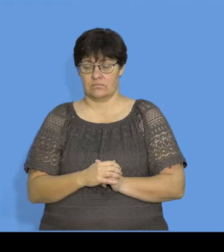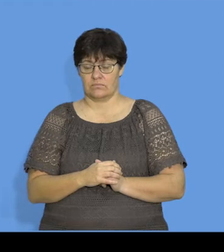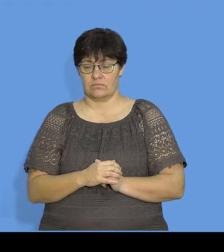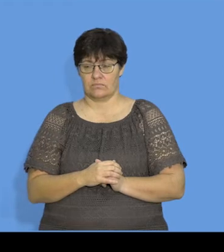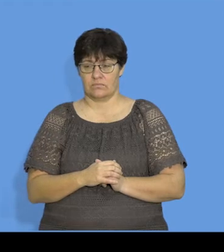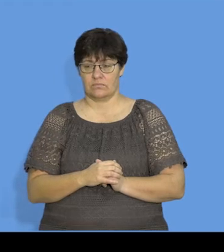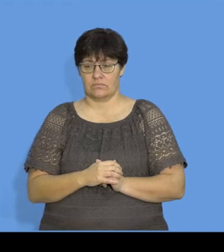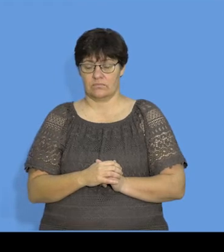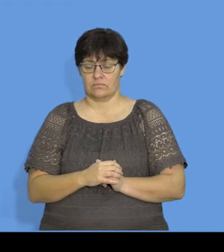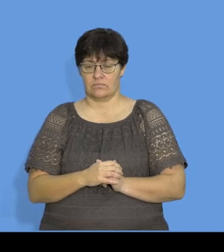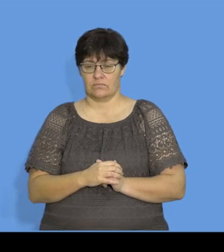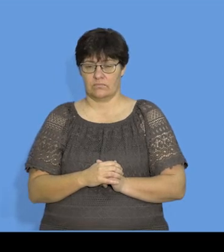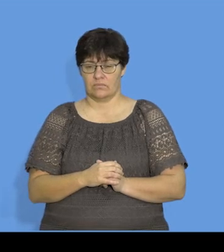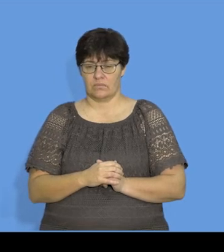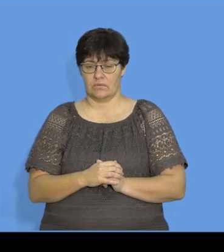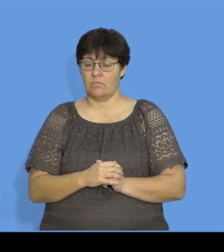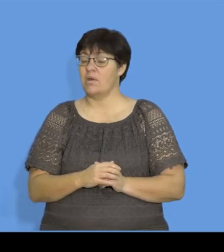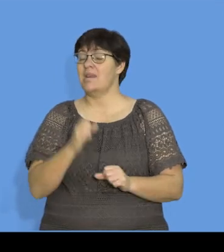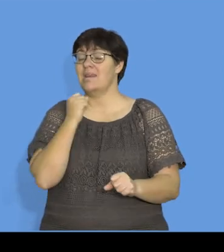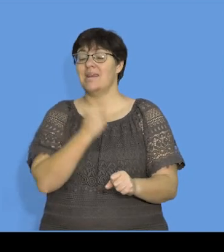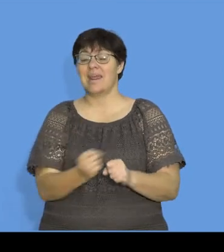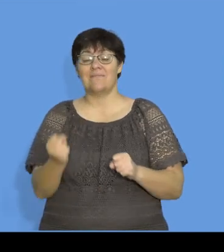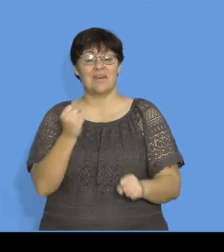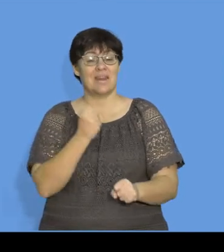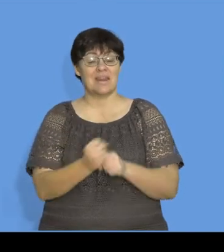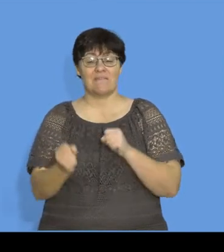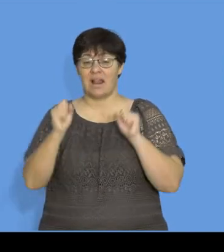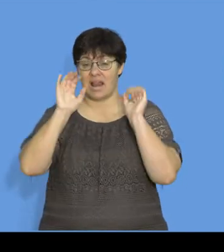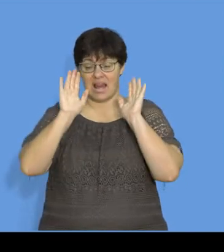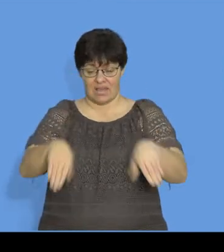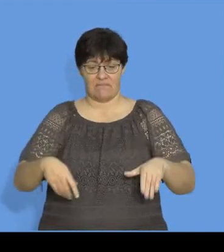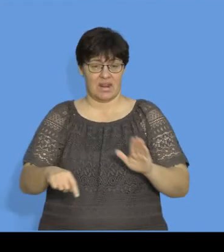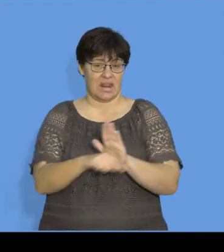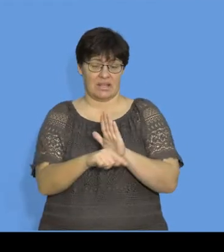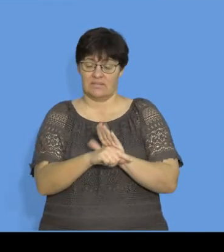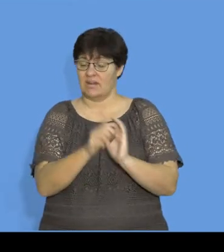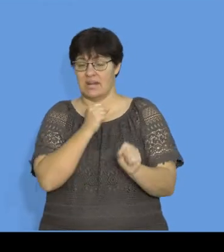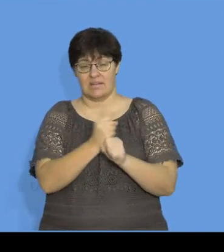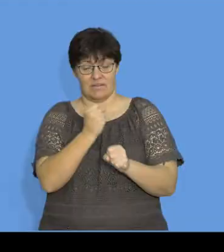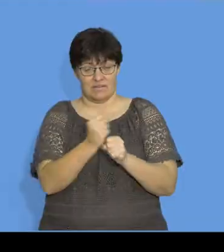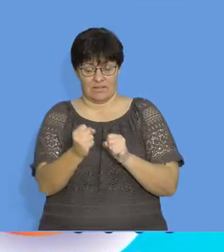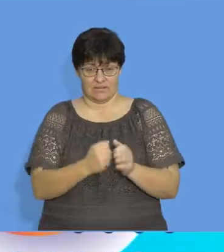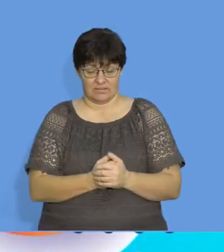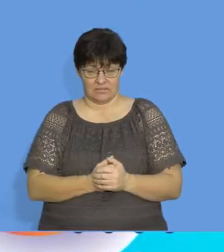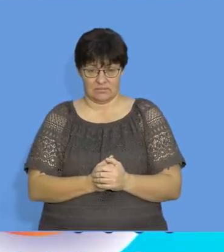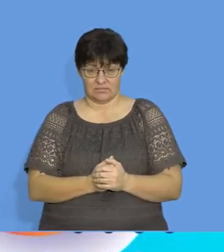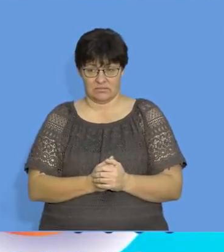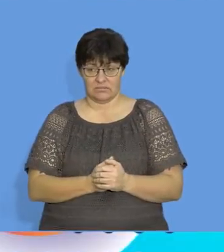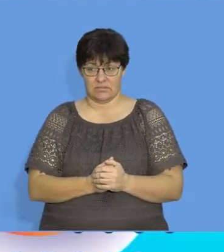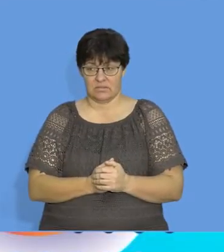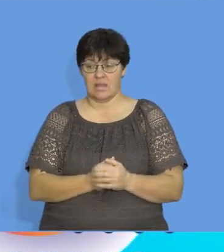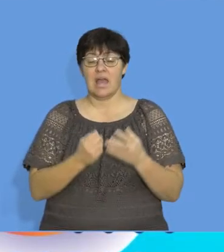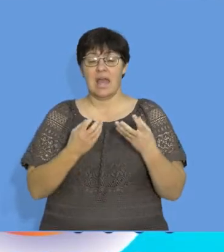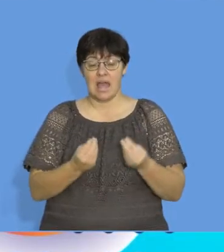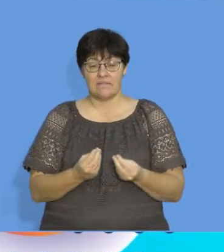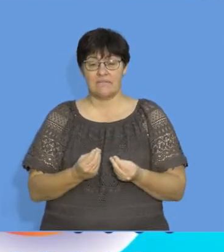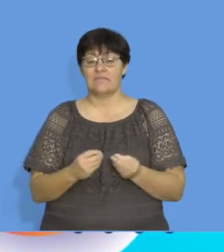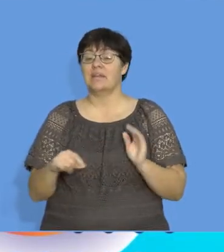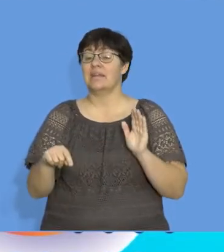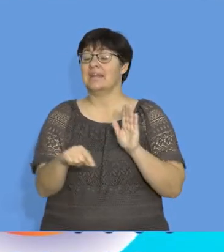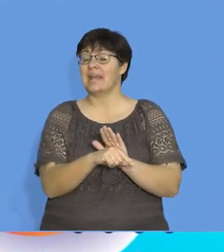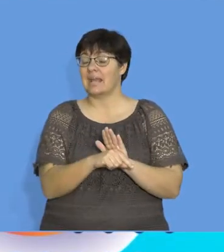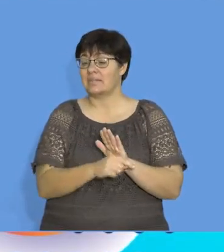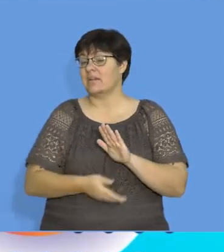2,4. We never ever leave an answer as negative. I've got a negative